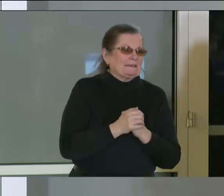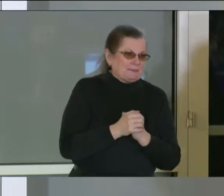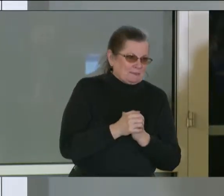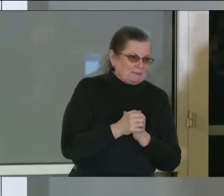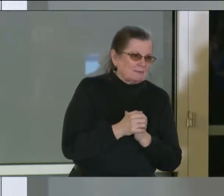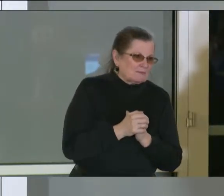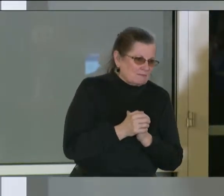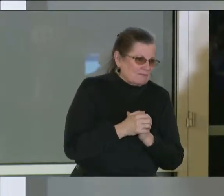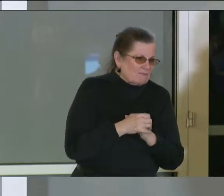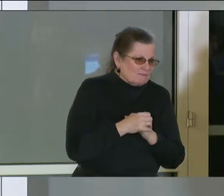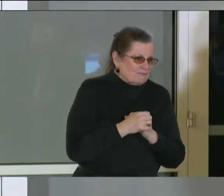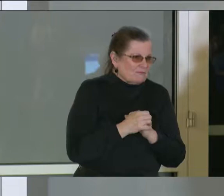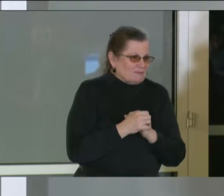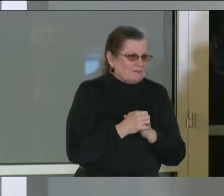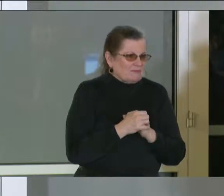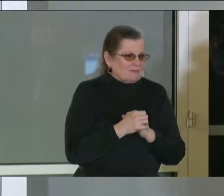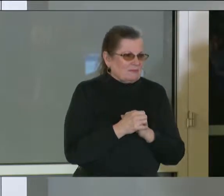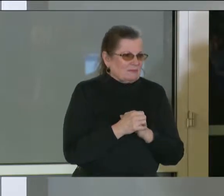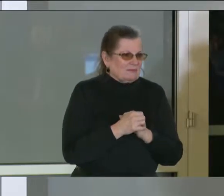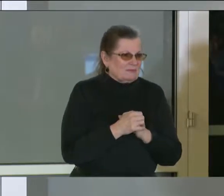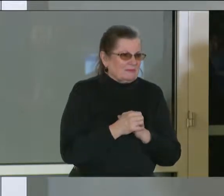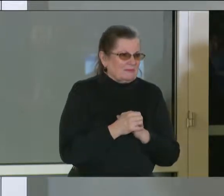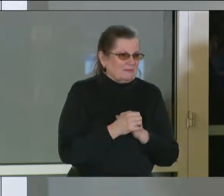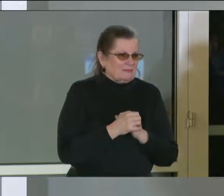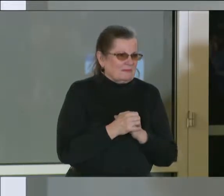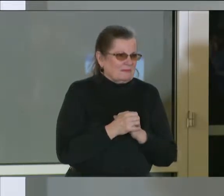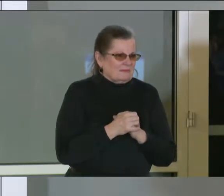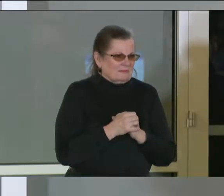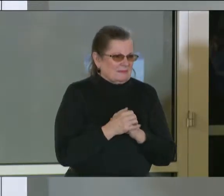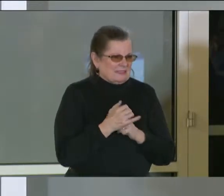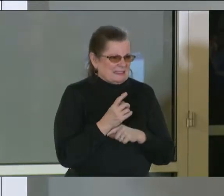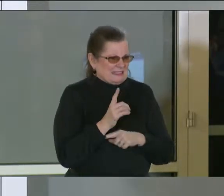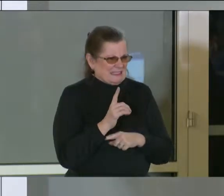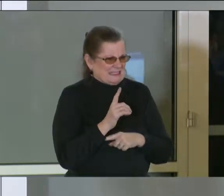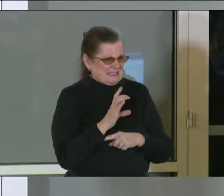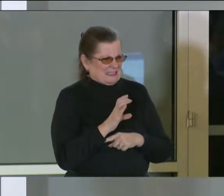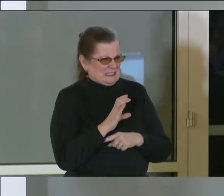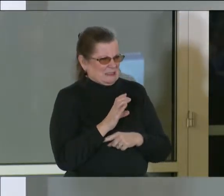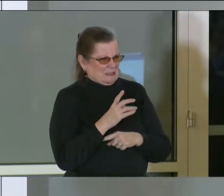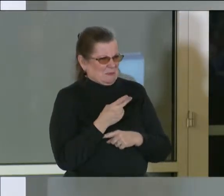So let us know, what is the one word that comes to mind when you think of DC's budget?